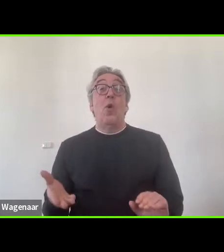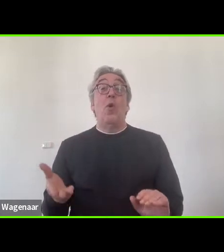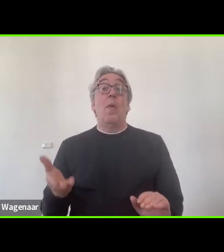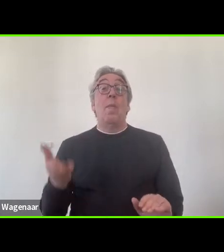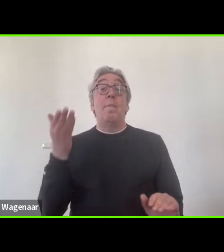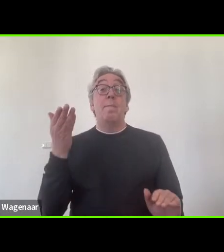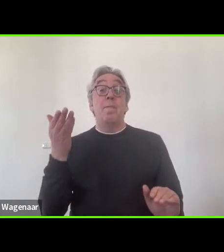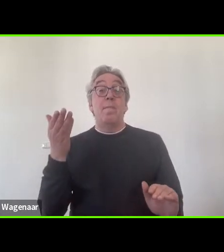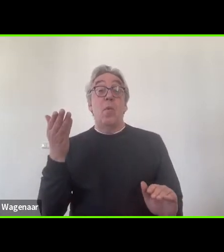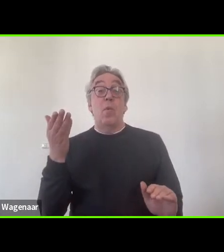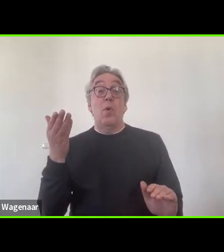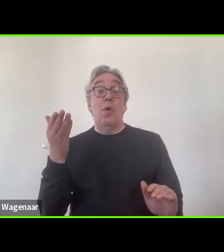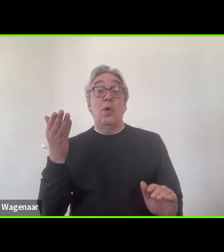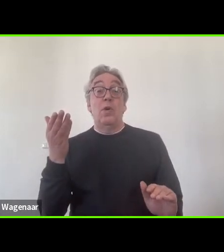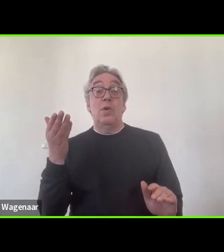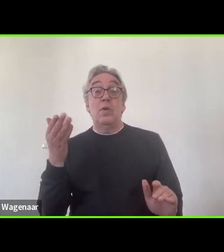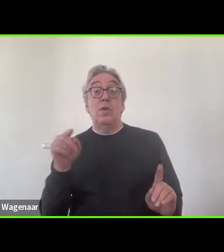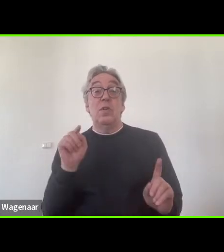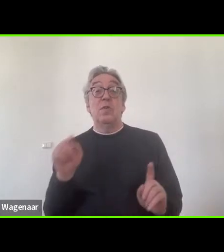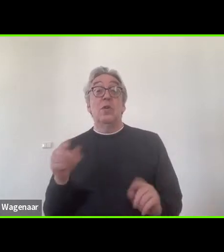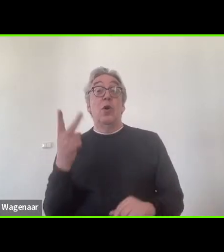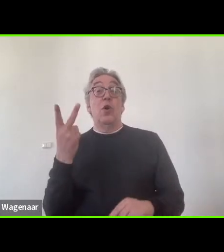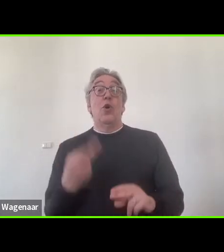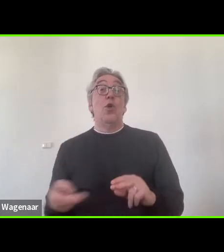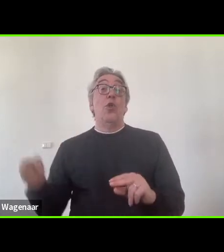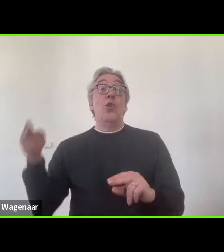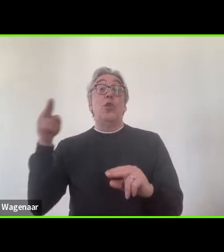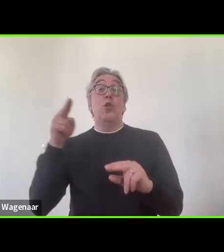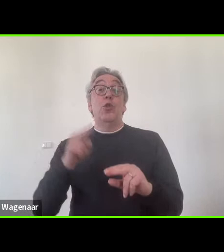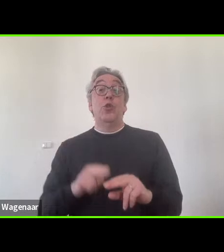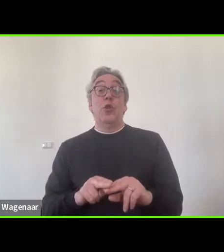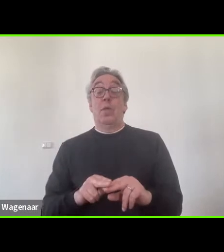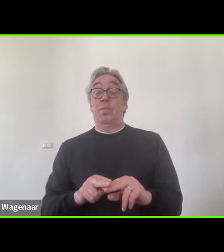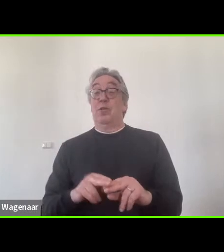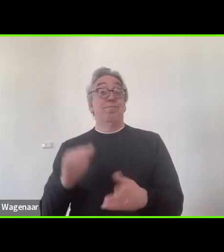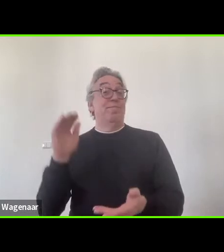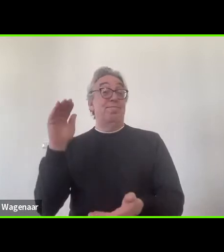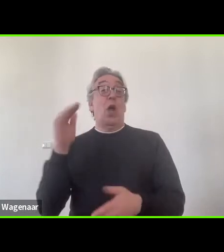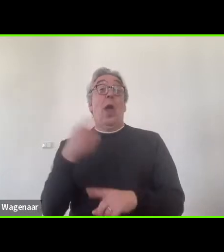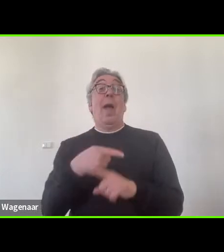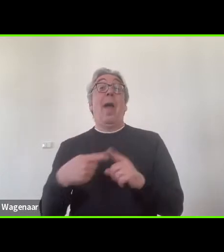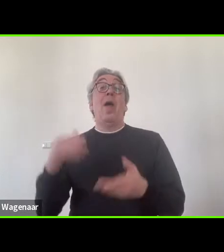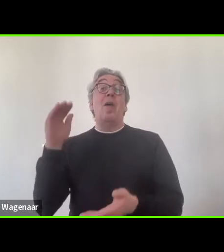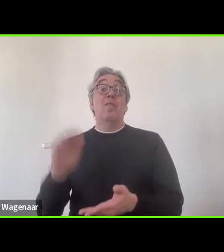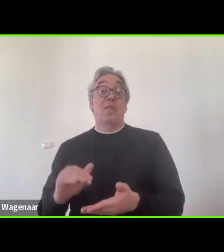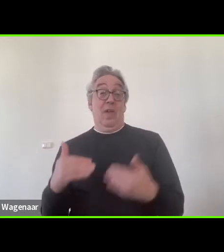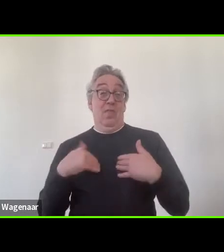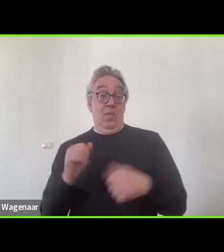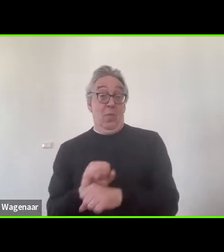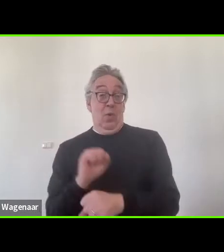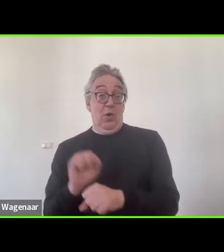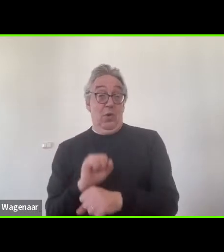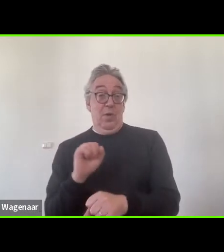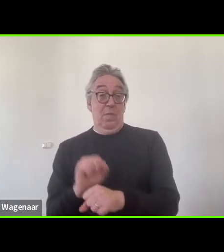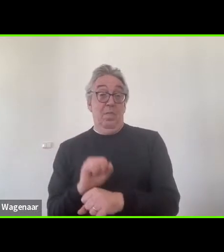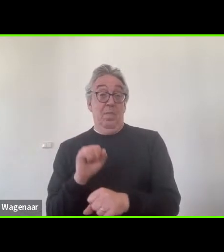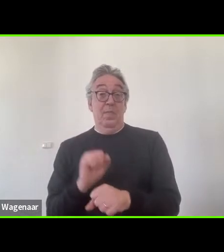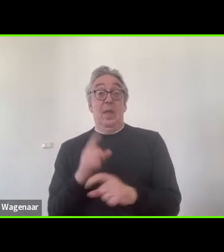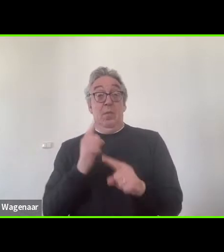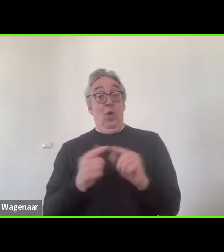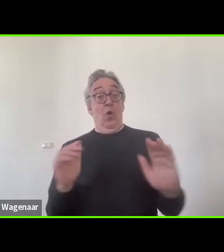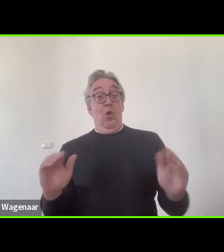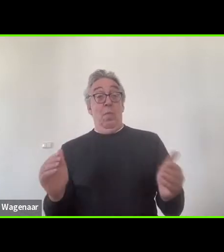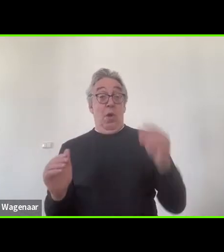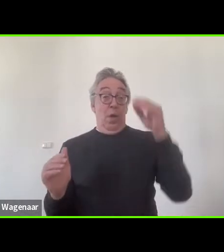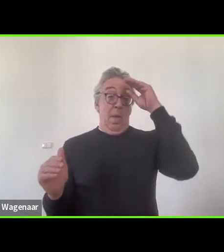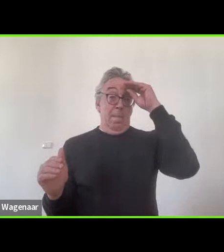illiterate, 2 times less likely to be employed, and 2 times less likely